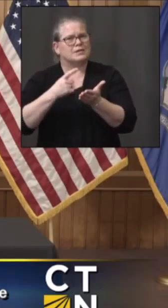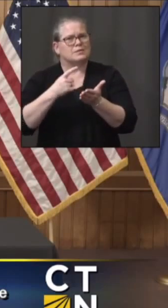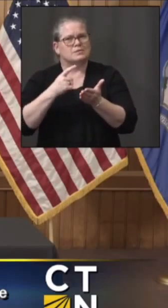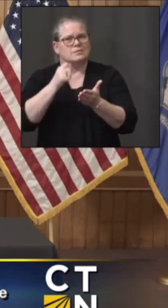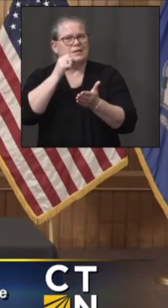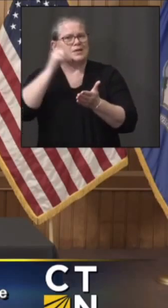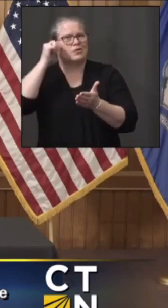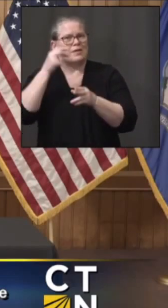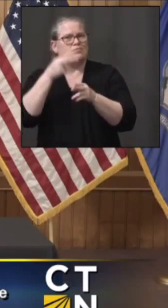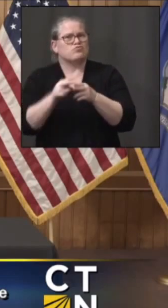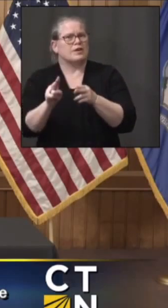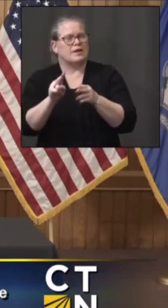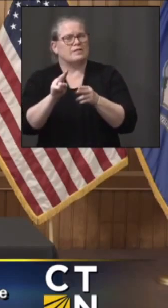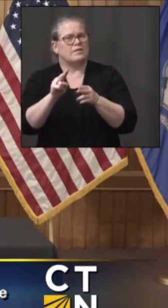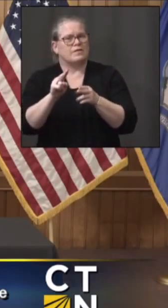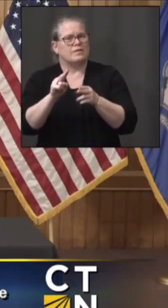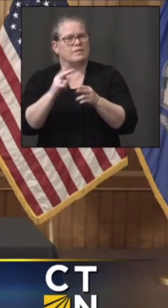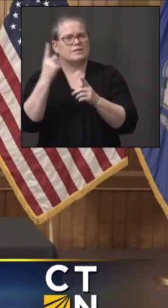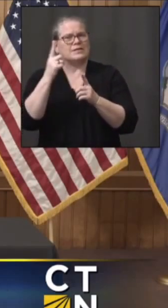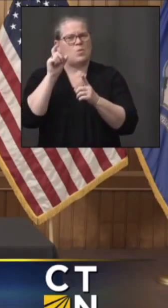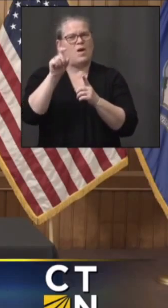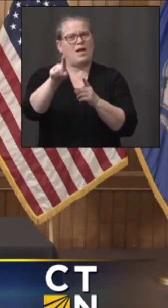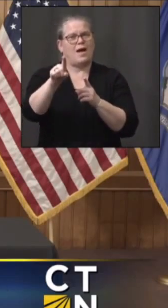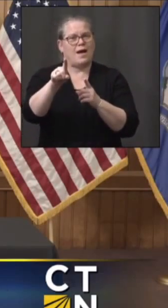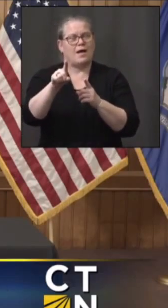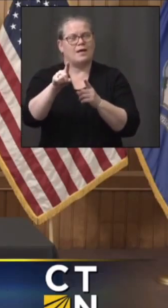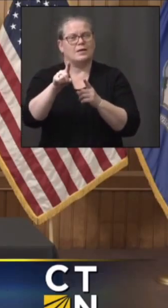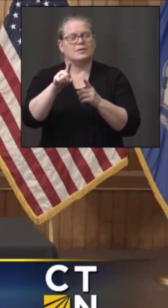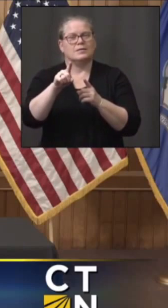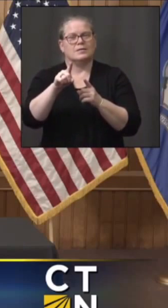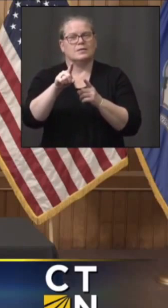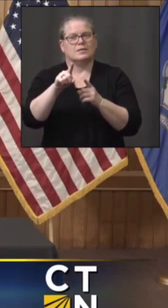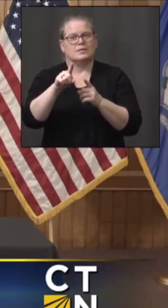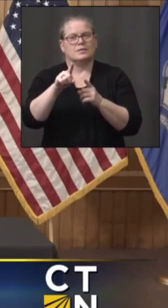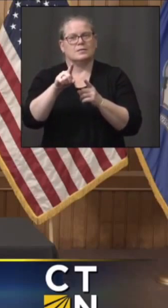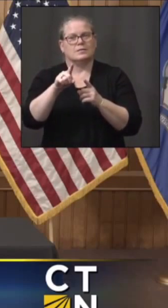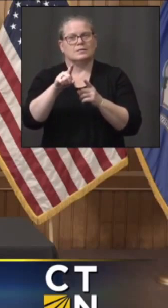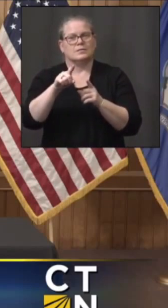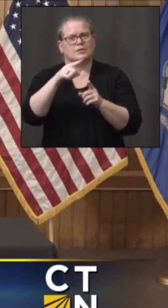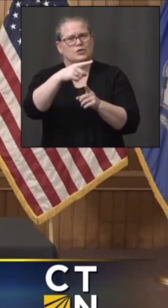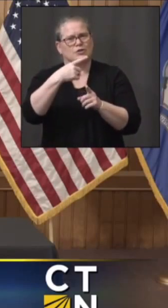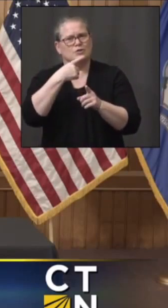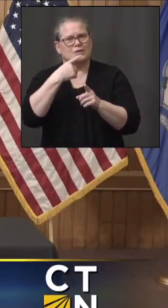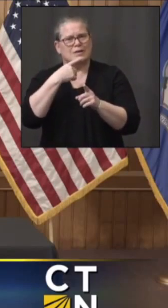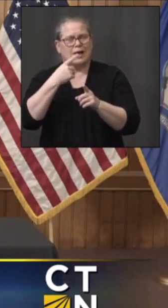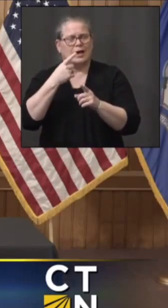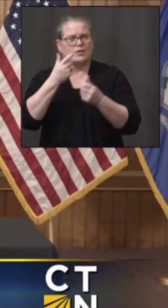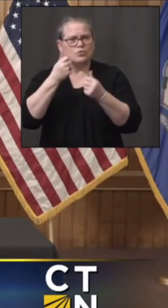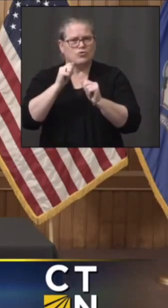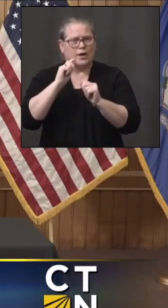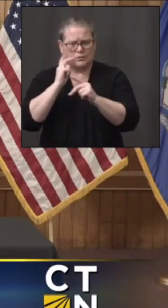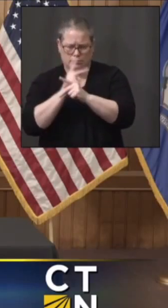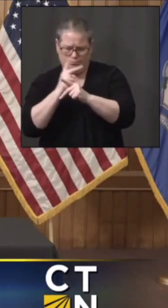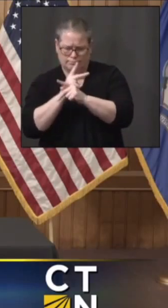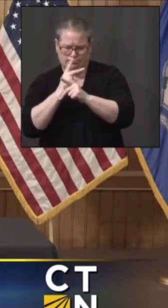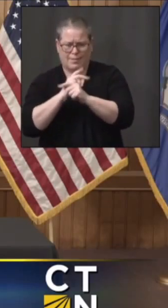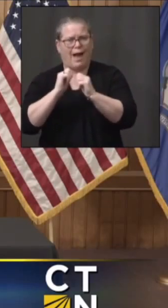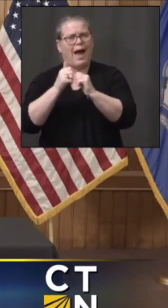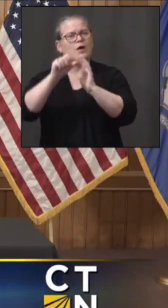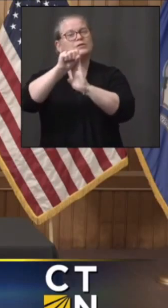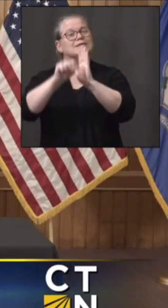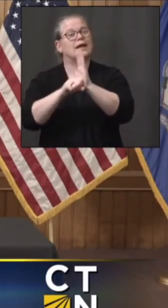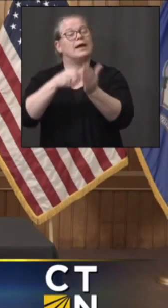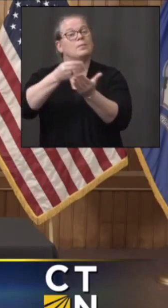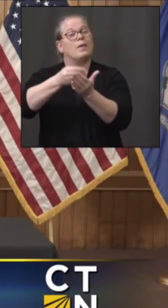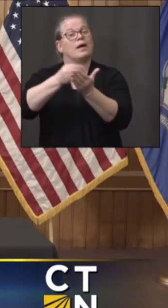conference yesterday? A question came up, and basically you said that you were looking at ways to provide state assistance, basically as sort